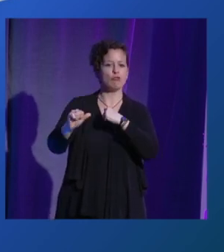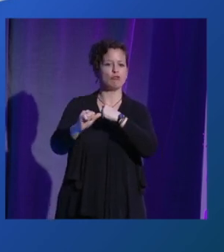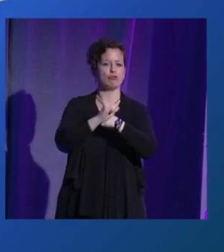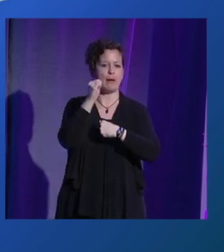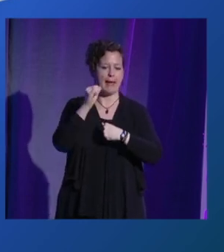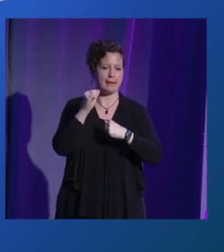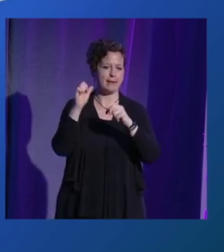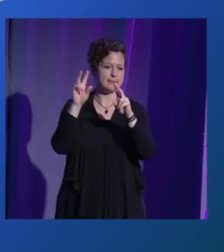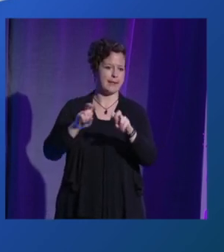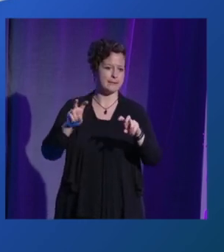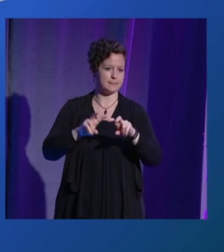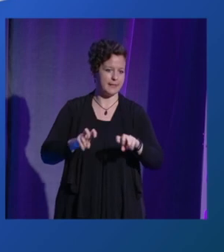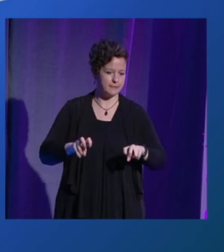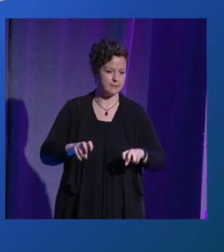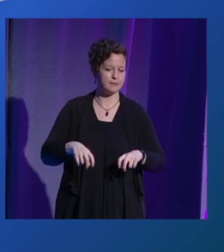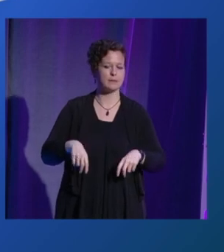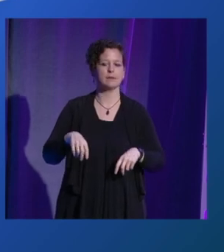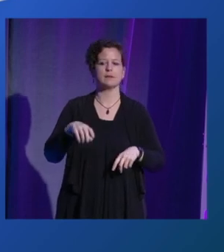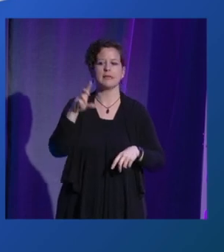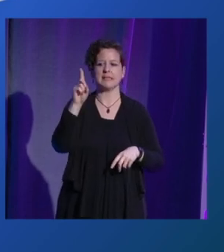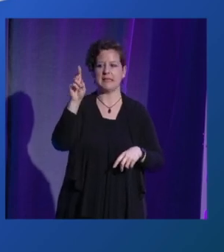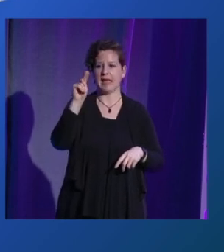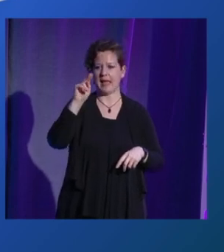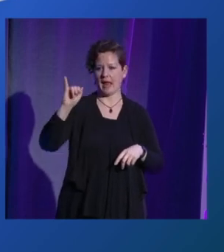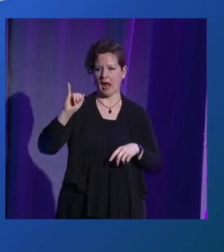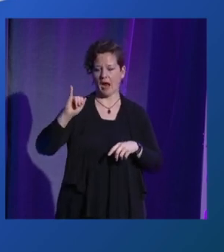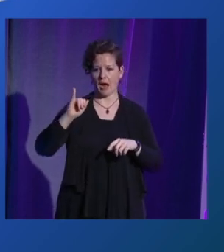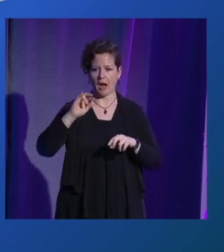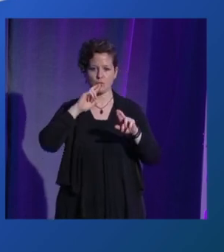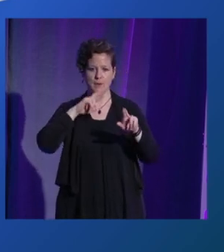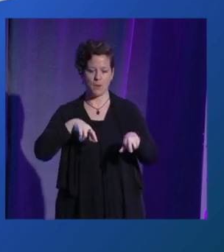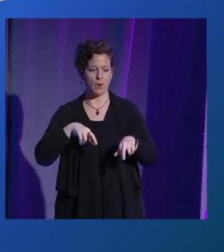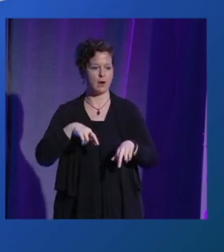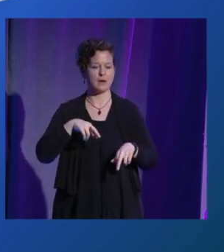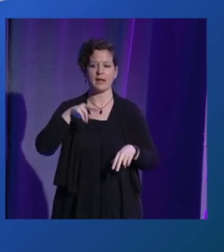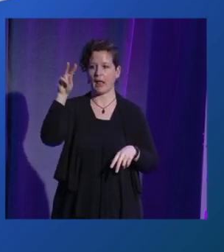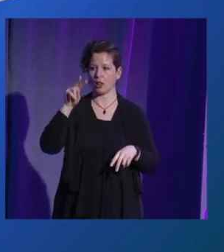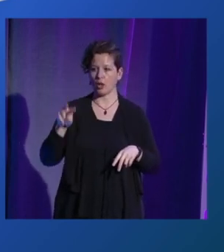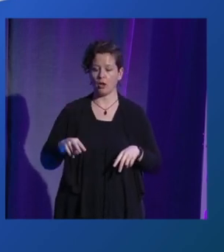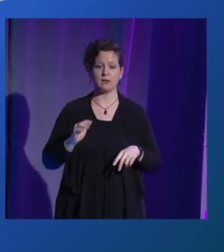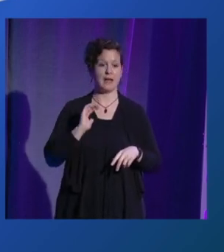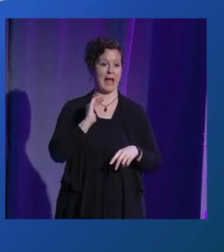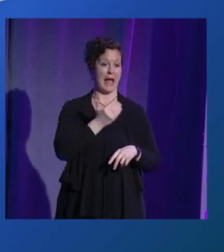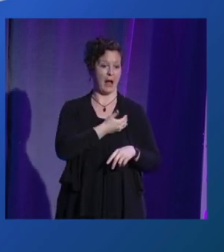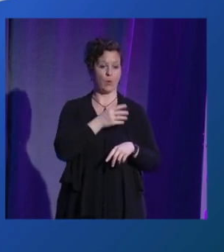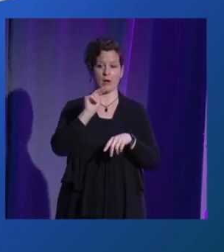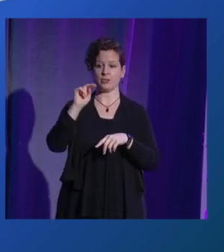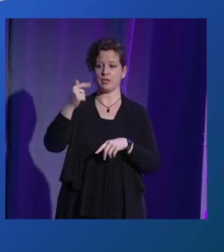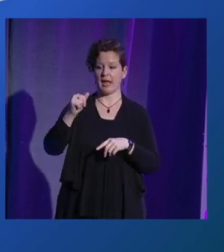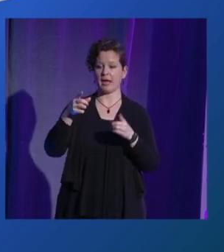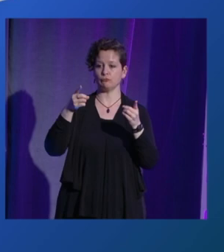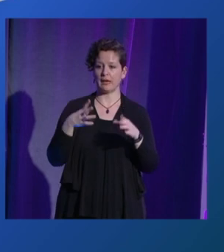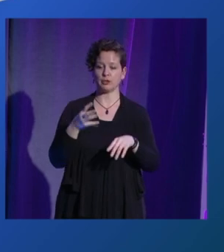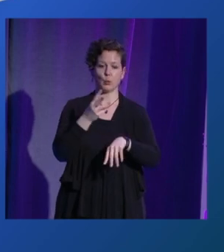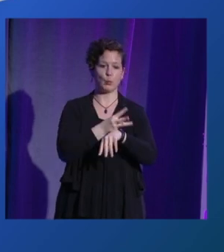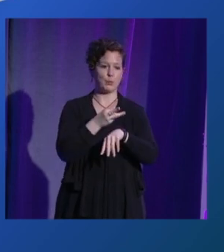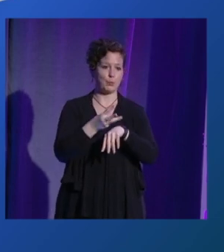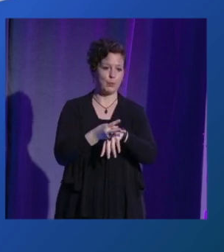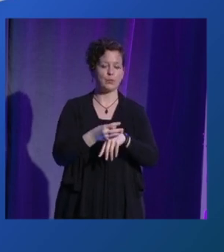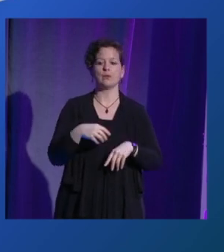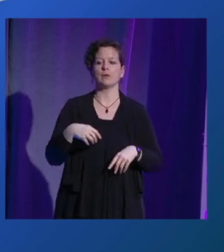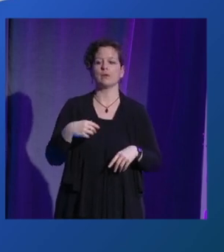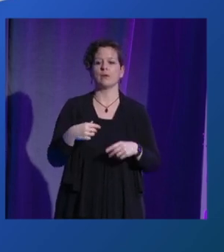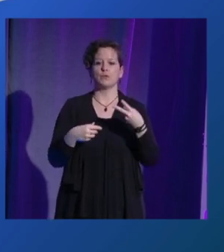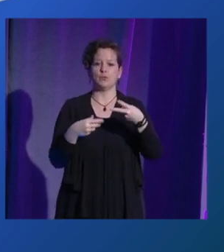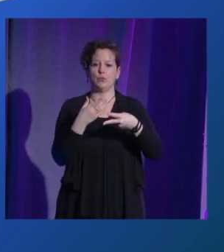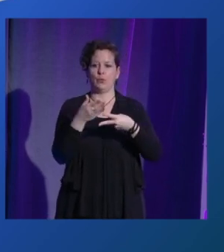an office of director National Intelligence or dni and as director Whitworth mentioned this morning we've we've kind of got two priorities and it's